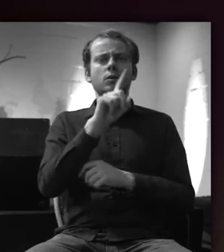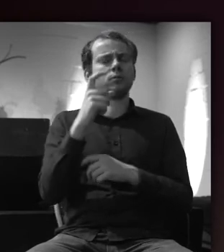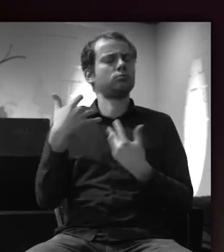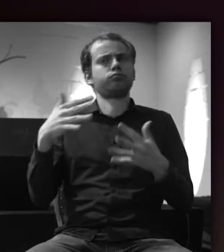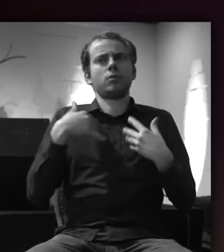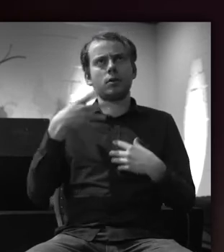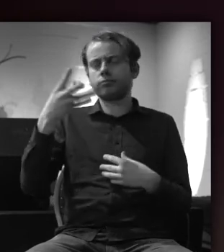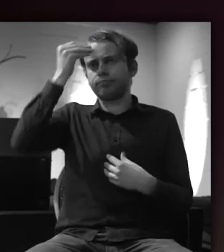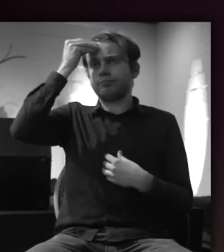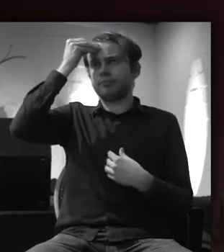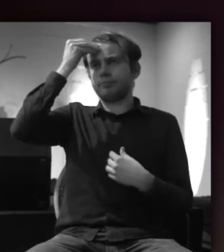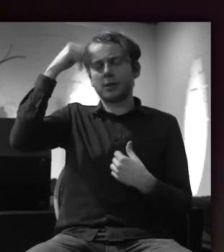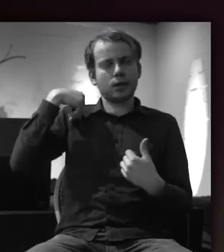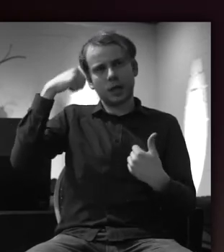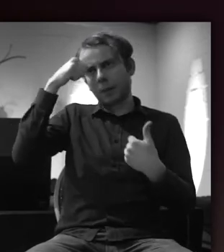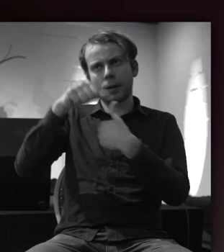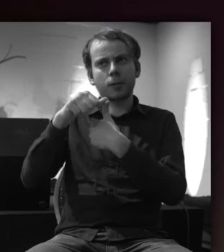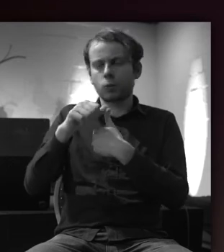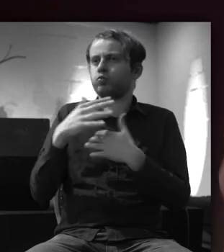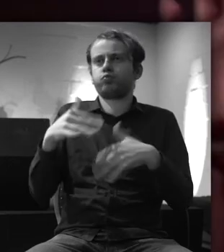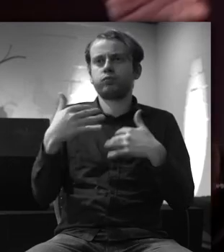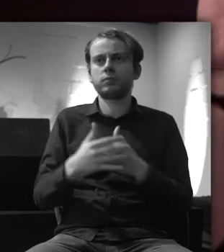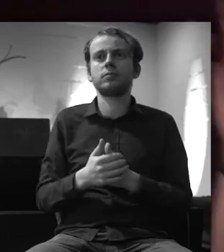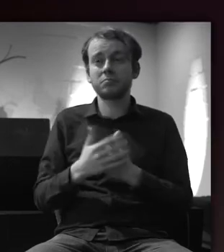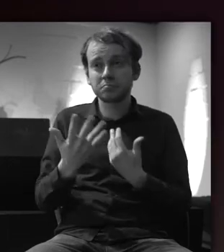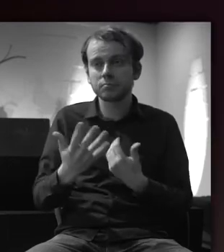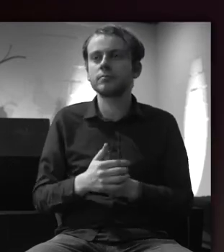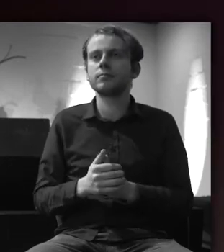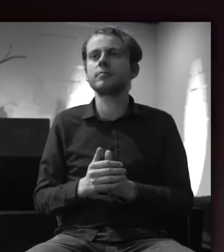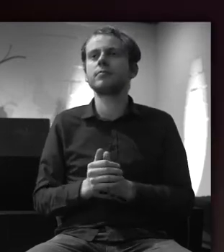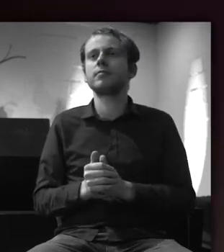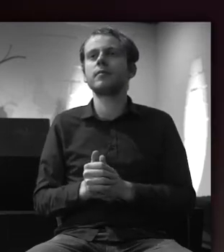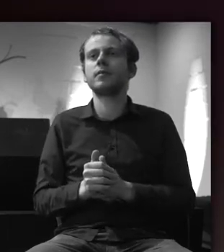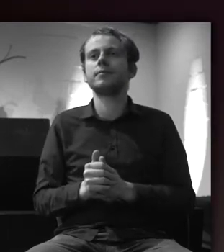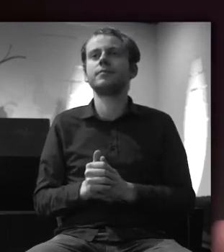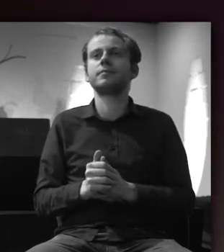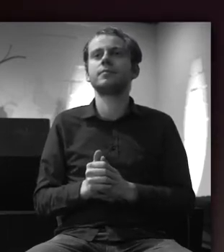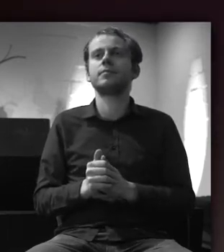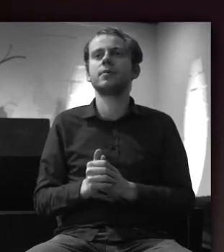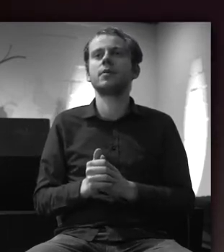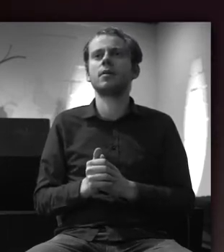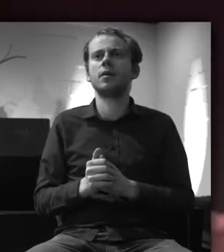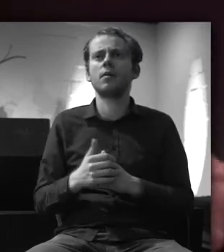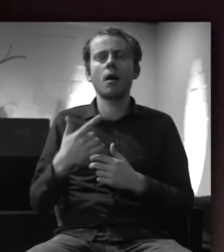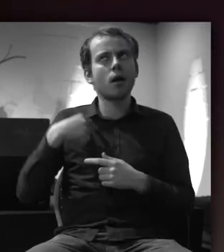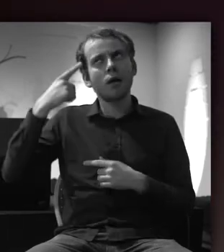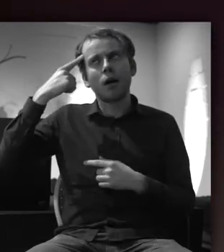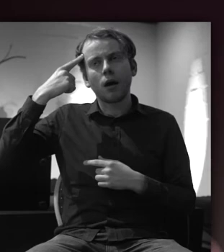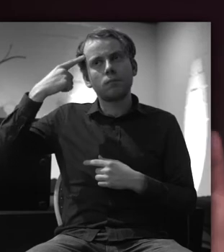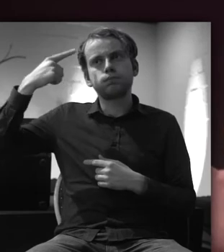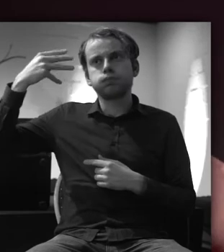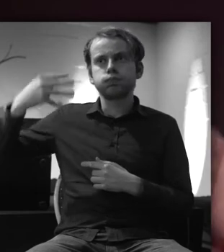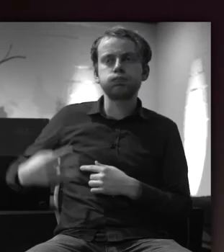very deep and eye-enlightening for me. And I had so many indicators and conclusion coming out. One of this conclusion, that this